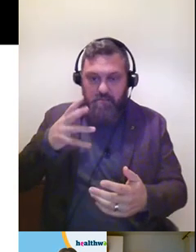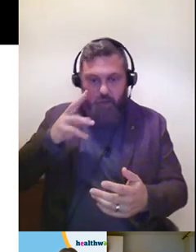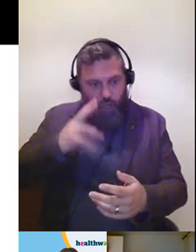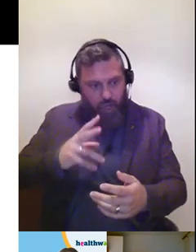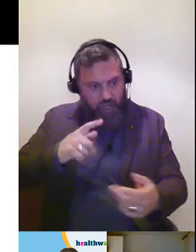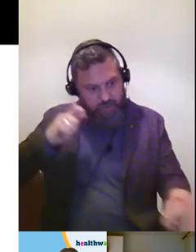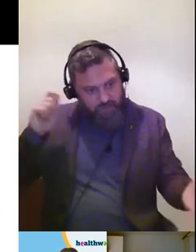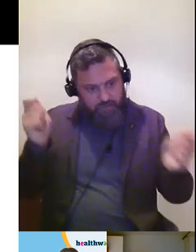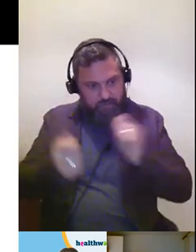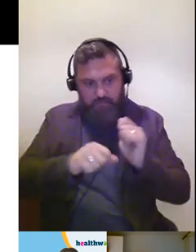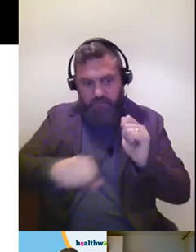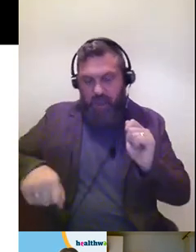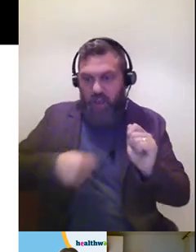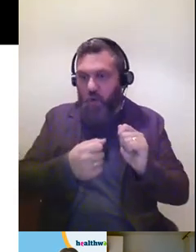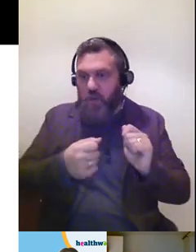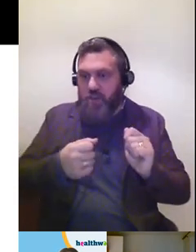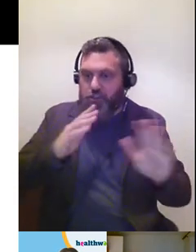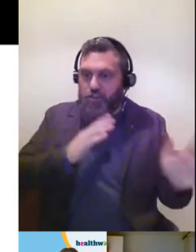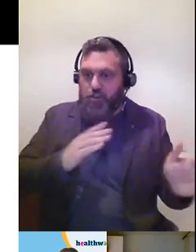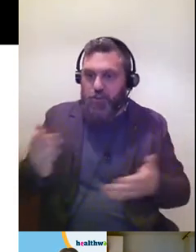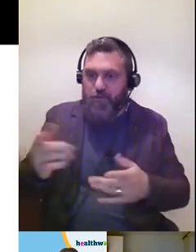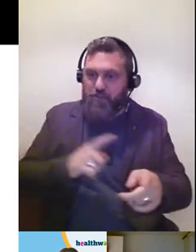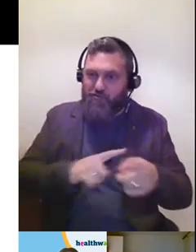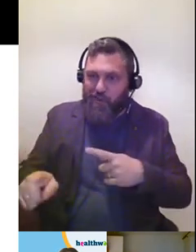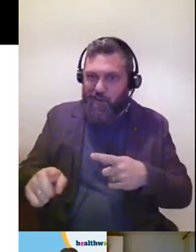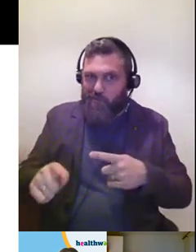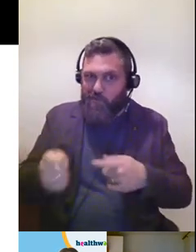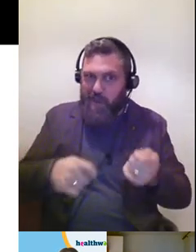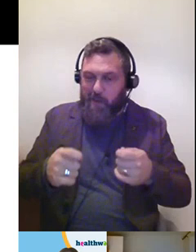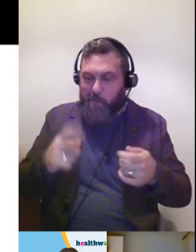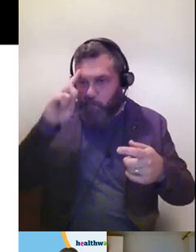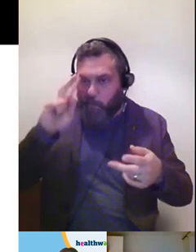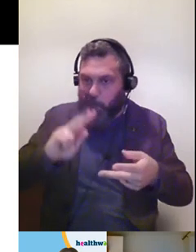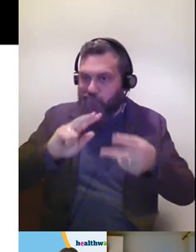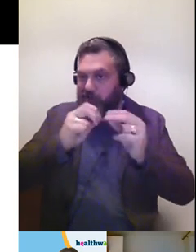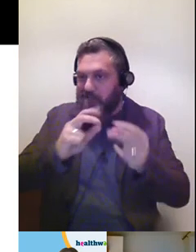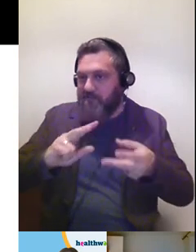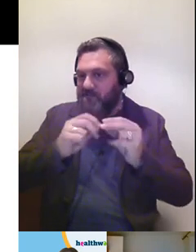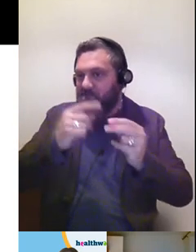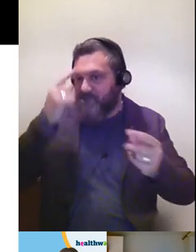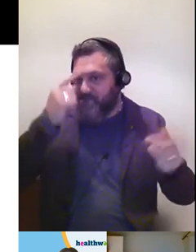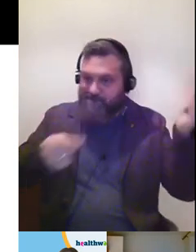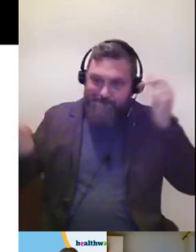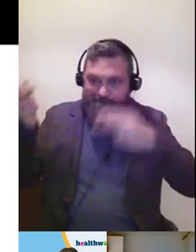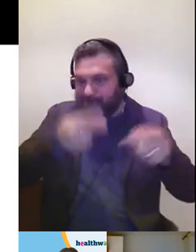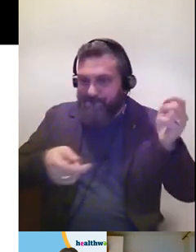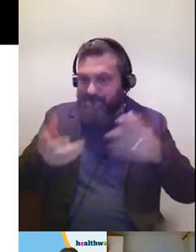services, we are being as creative as we can and actually investing our